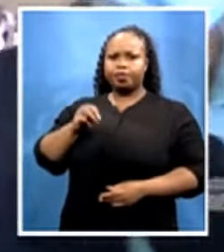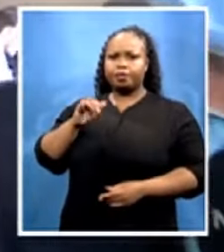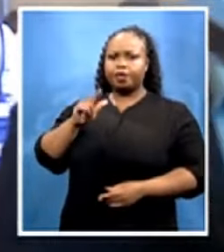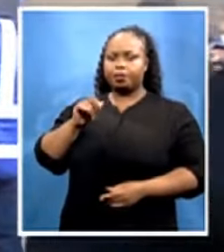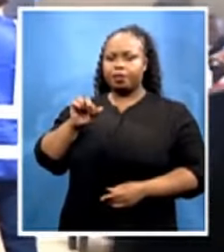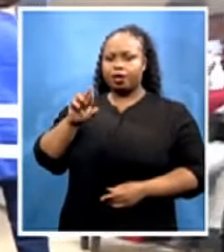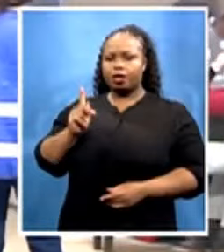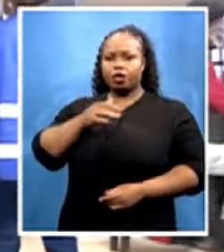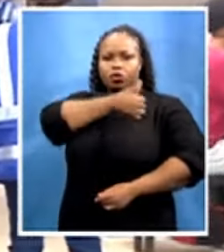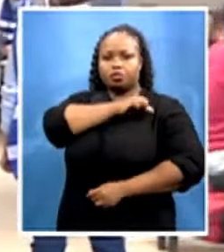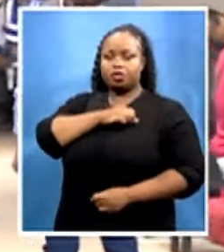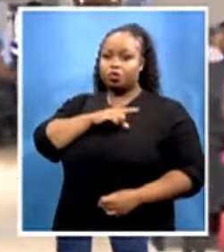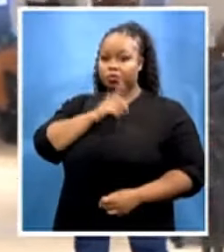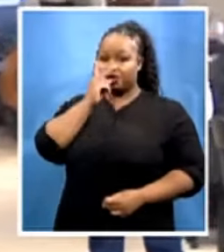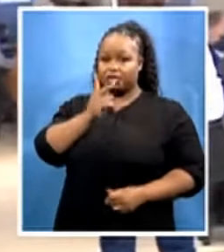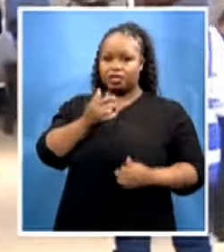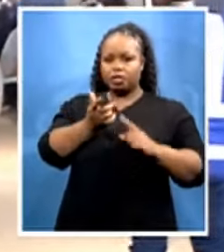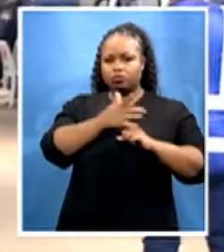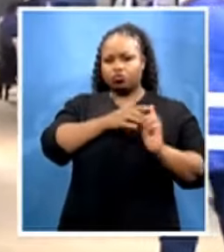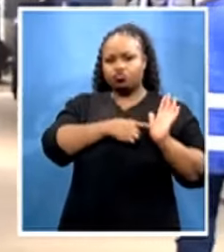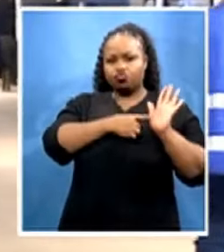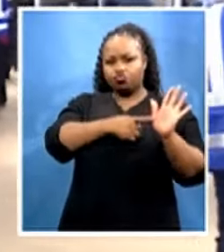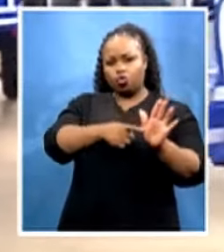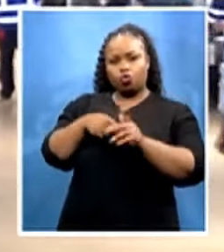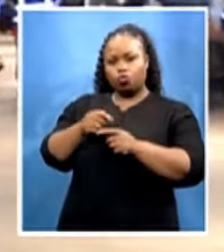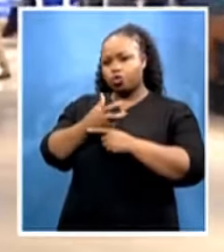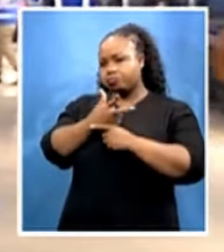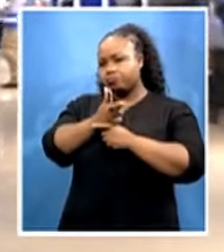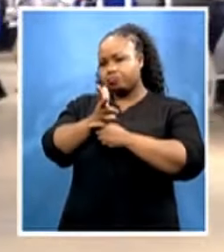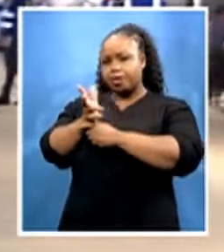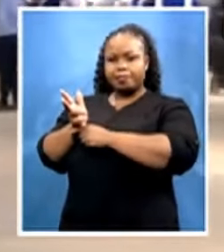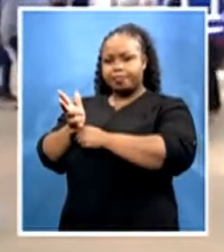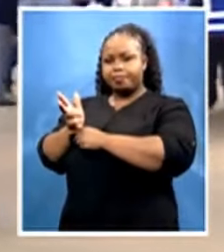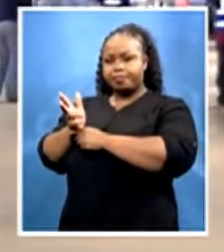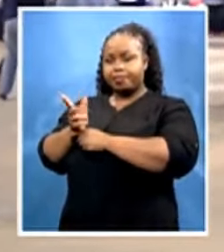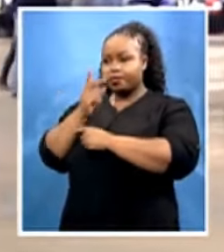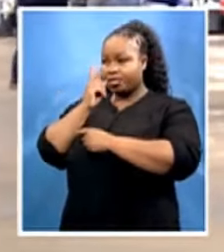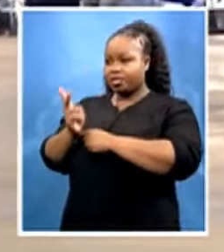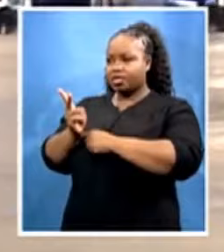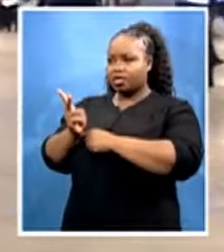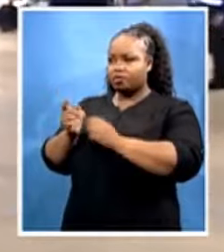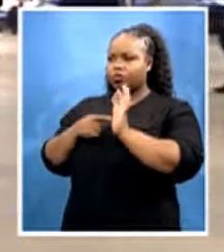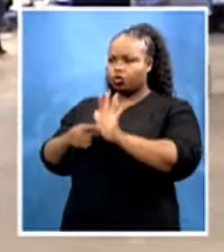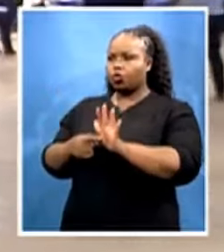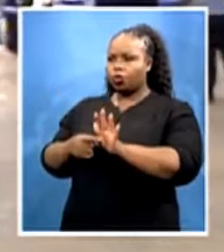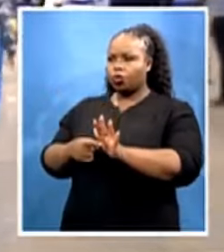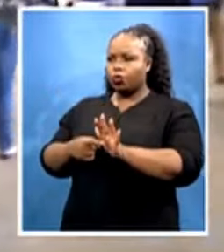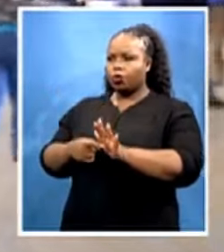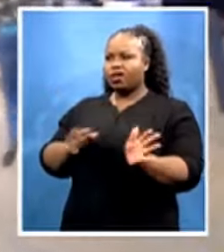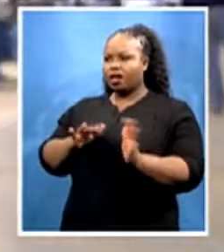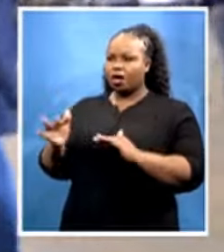this shot as my colleague, Gabi Njogweni, will show you the pictures over that screen